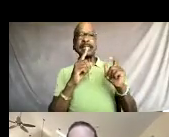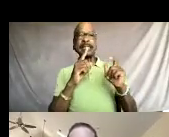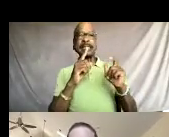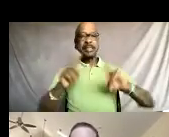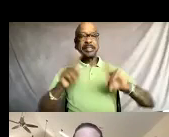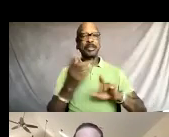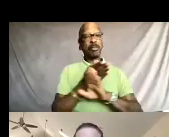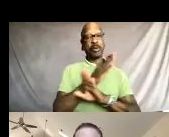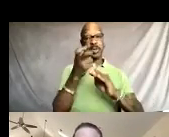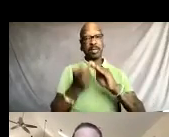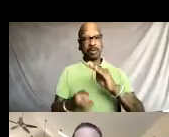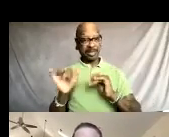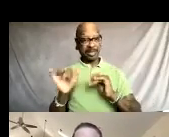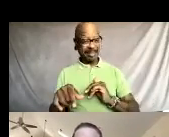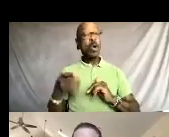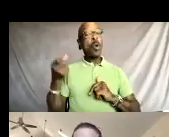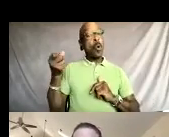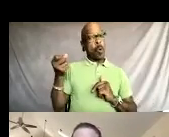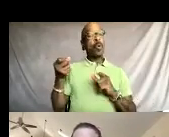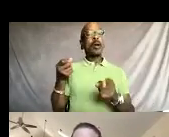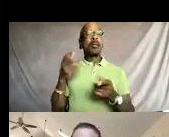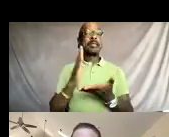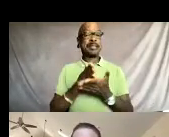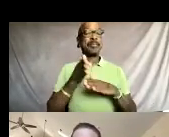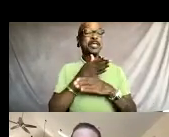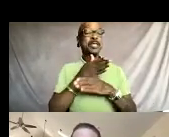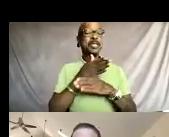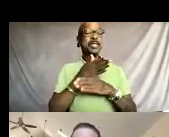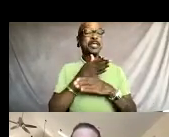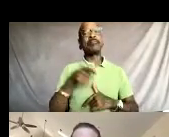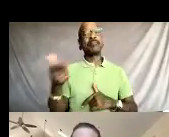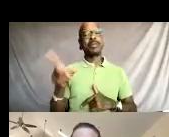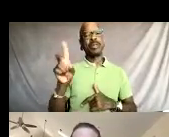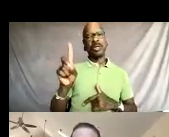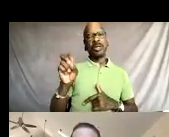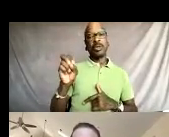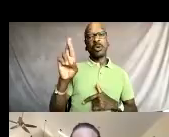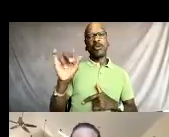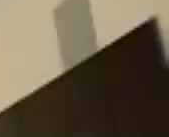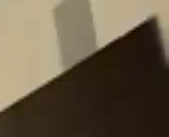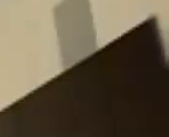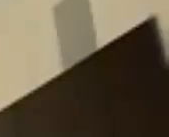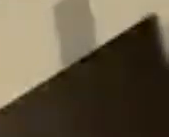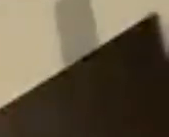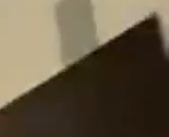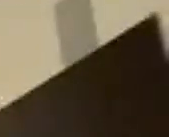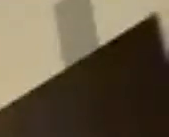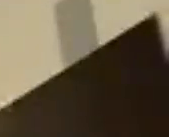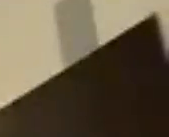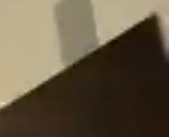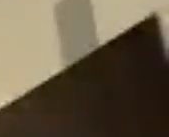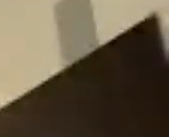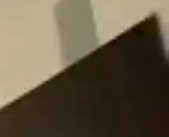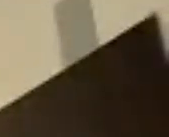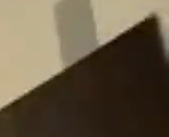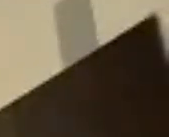that, I'm going to stop sharing and let Dorian share and talk about this question of what is radical real estate?